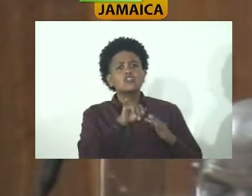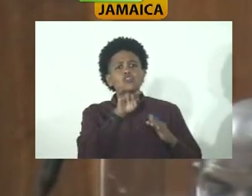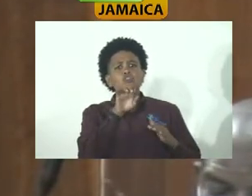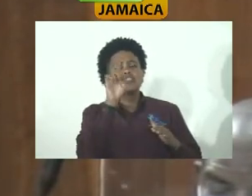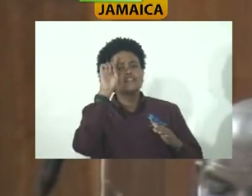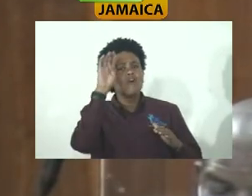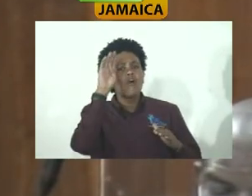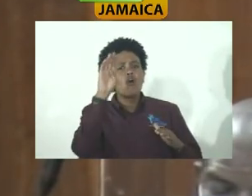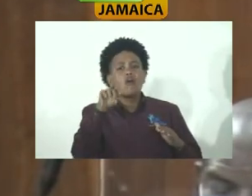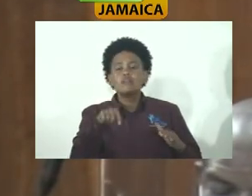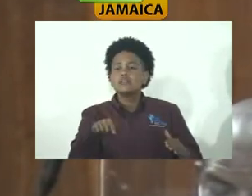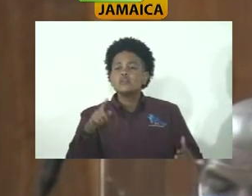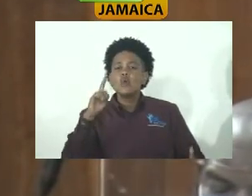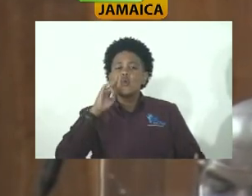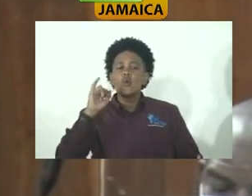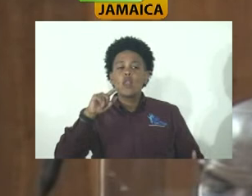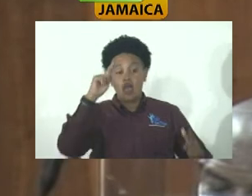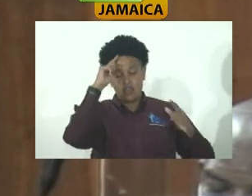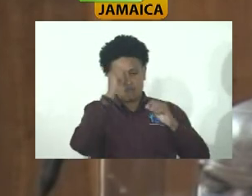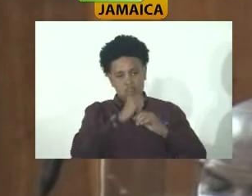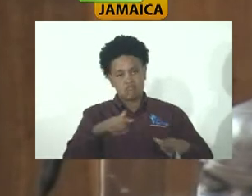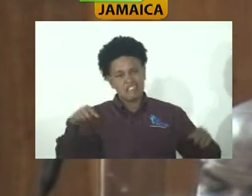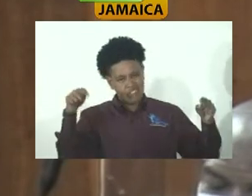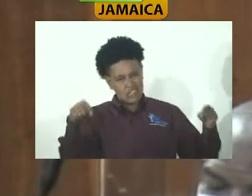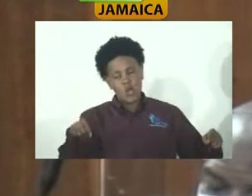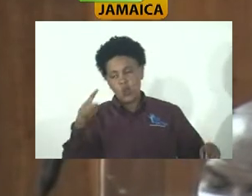all this is what it looks like